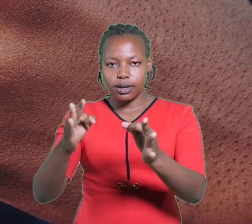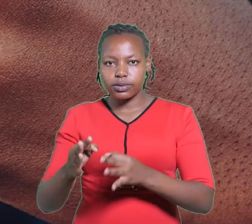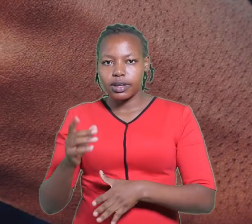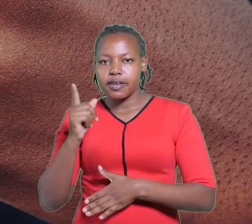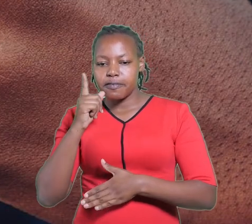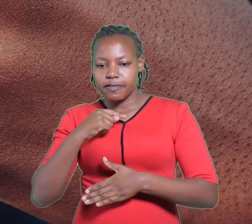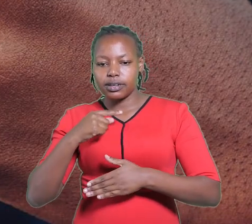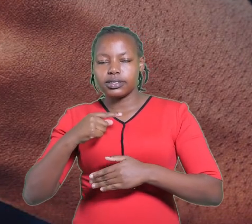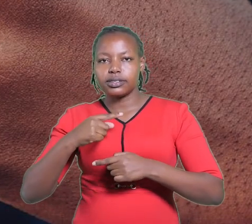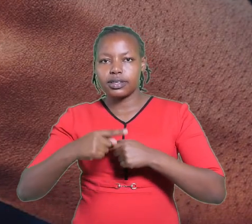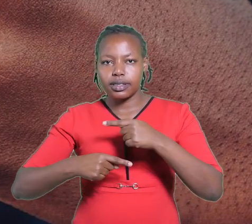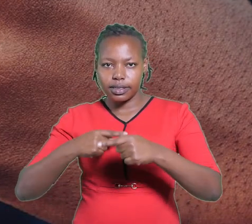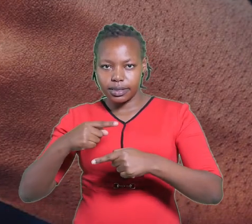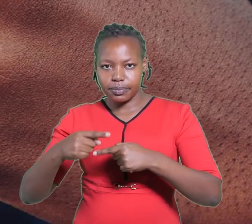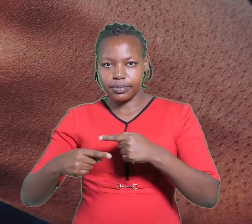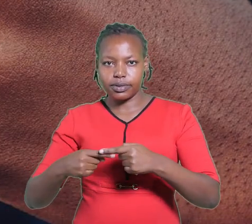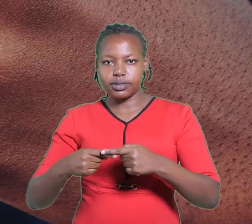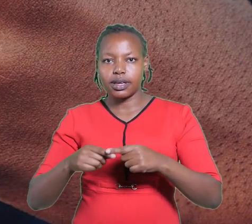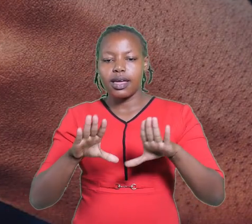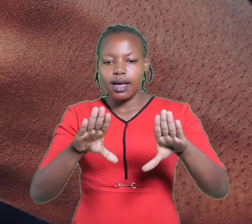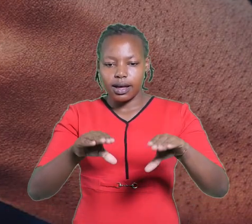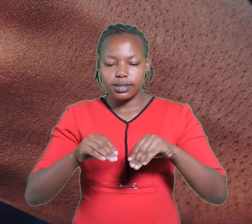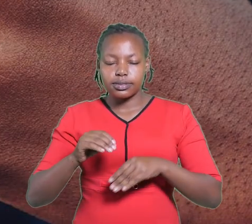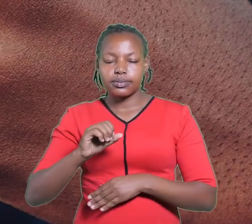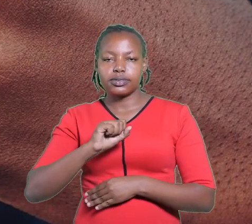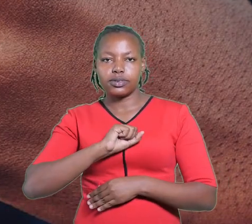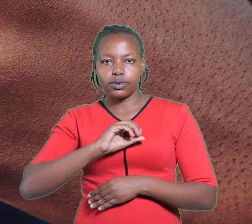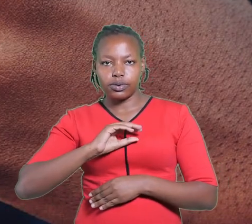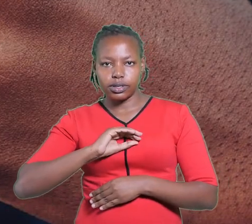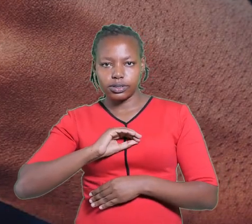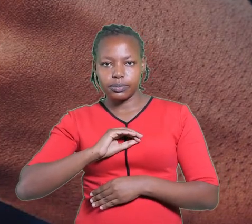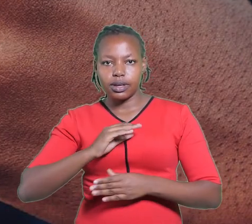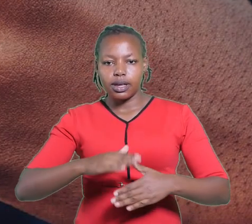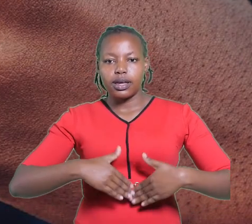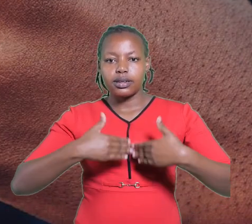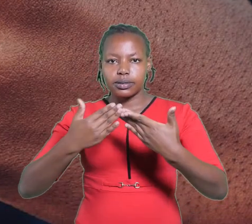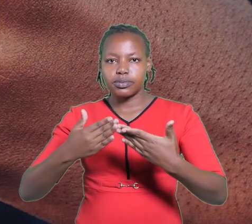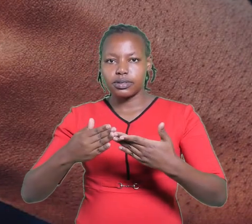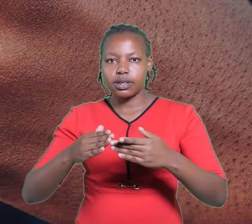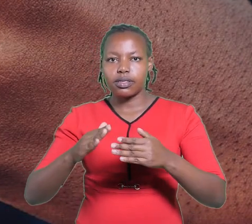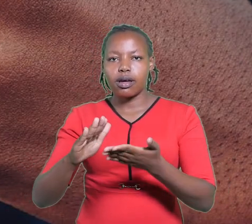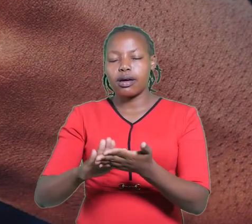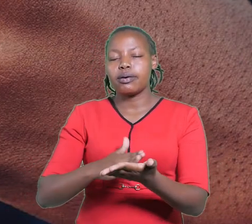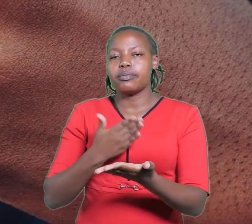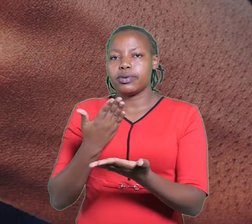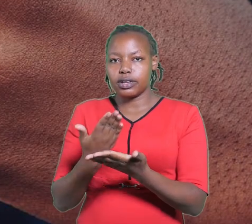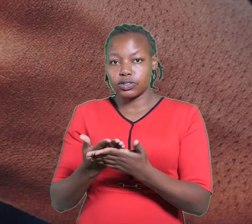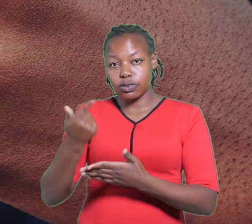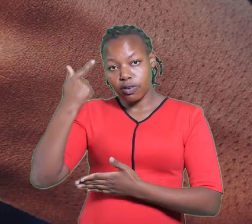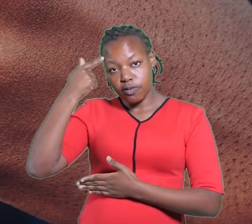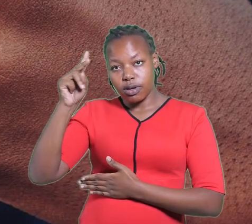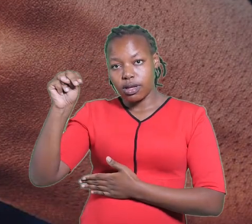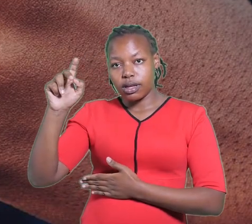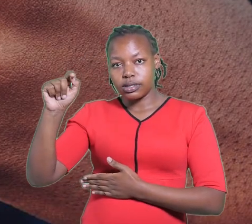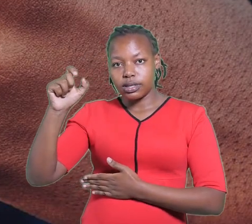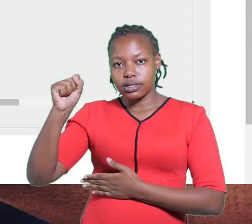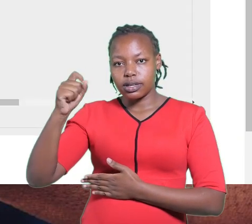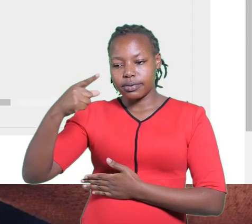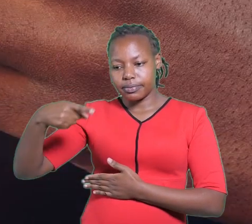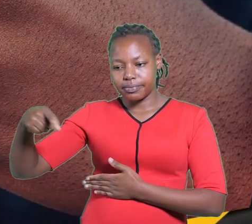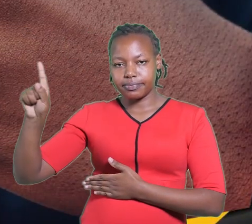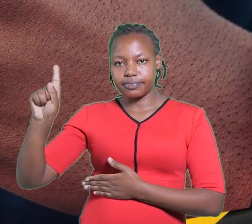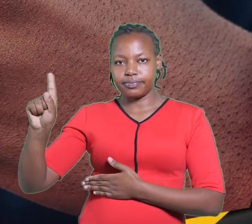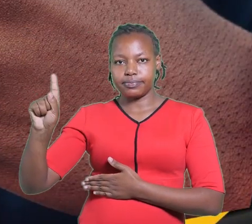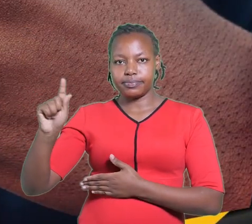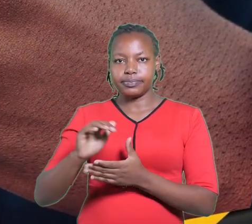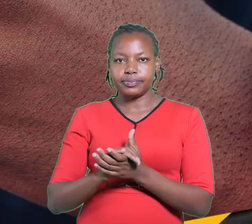buyer once the logbook is ready for collection. But if the application is rejected, both the buyer and seller will